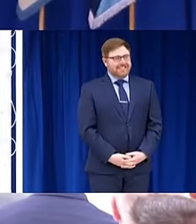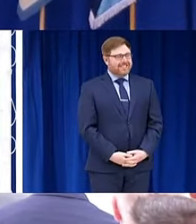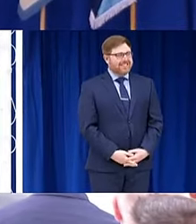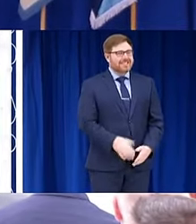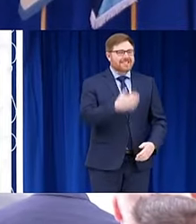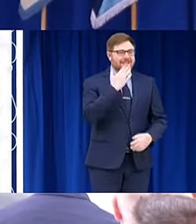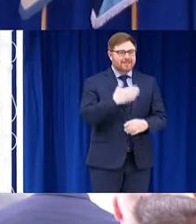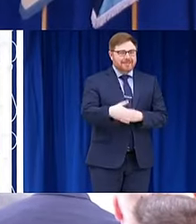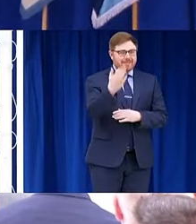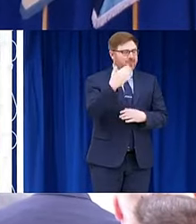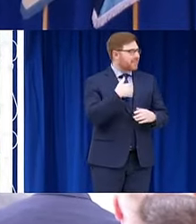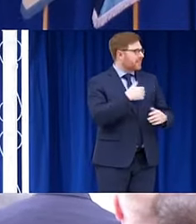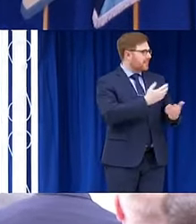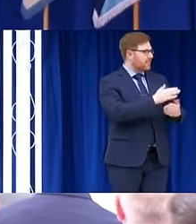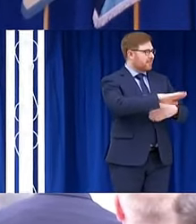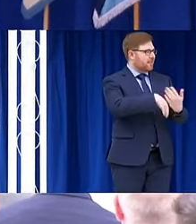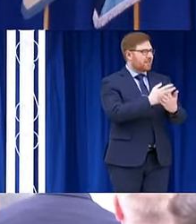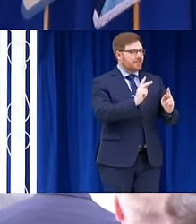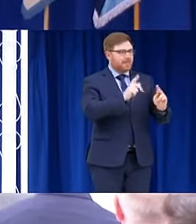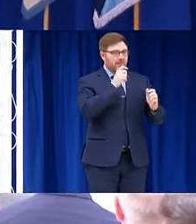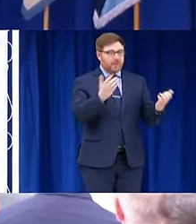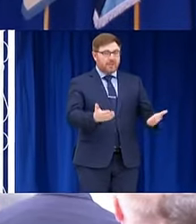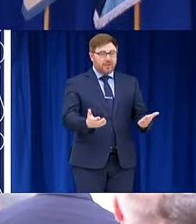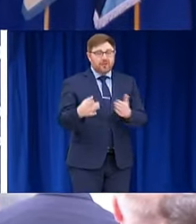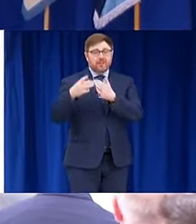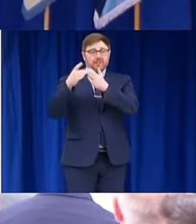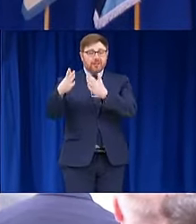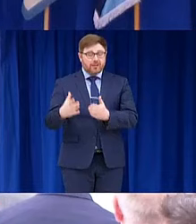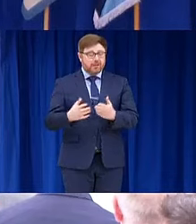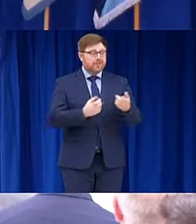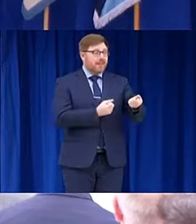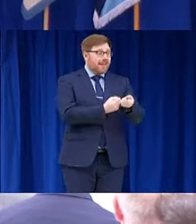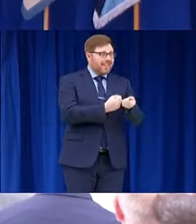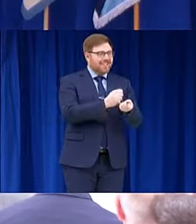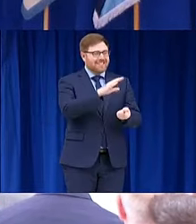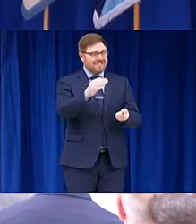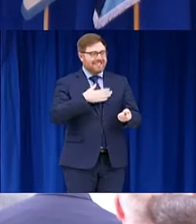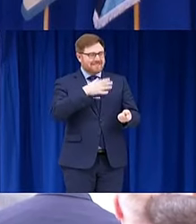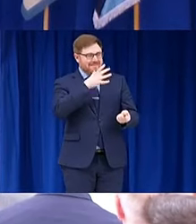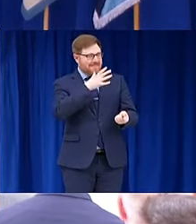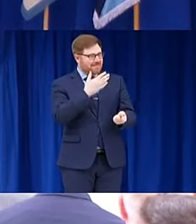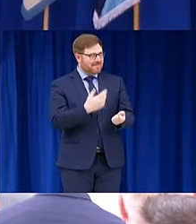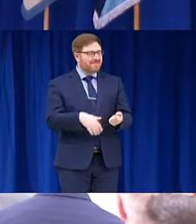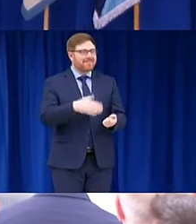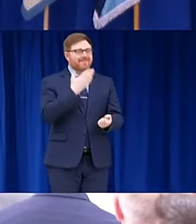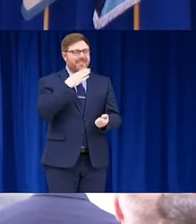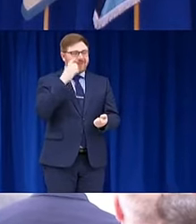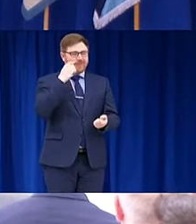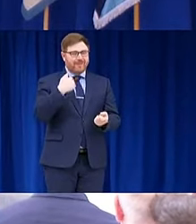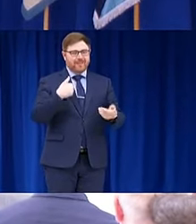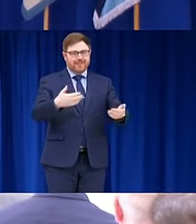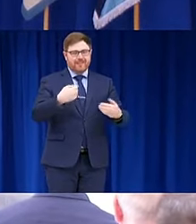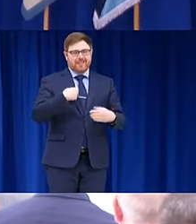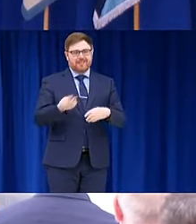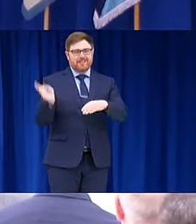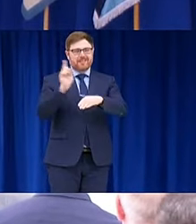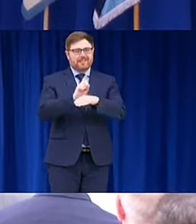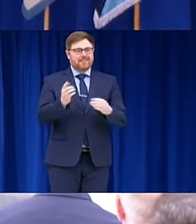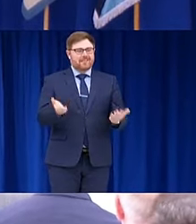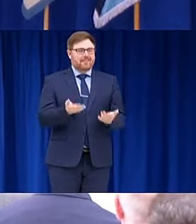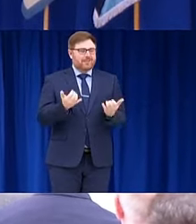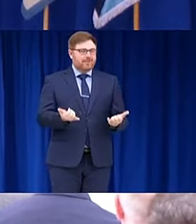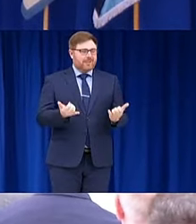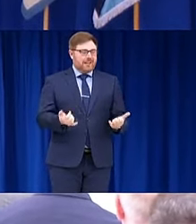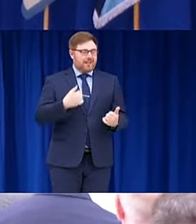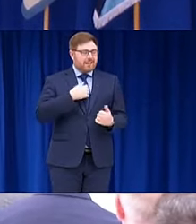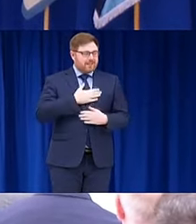Good morning, honorable attendees, leaders, allies, and mom. Thank you for the opportunity for me to be here today. I am incredibly